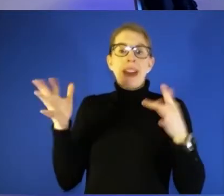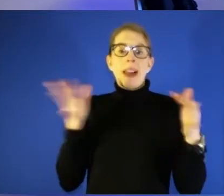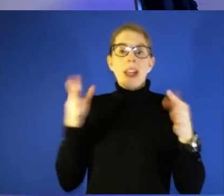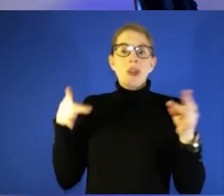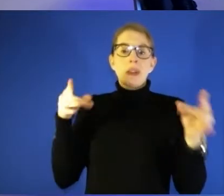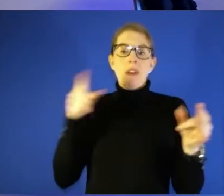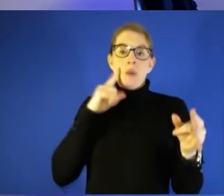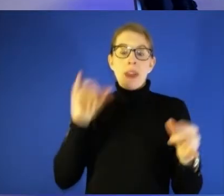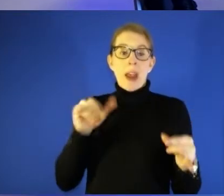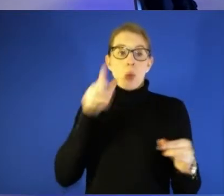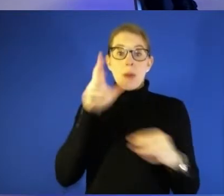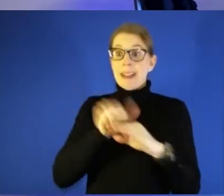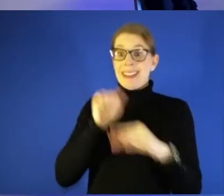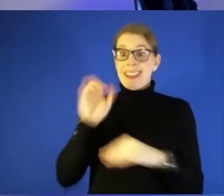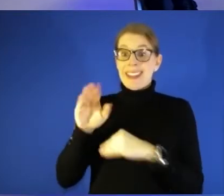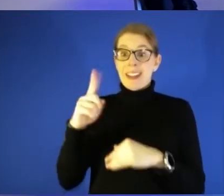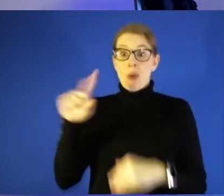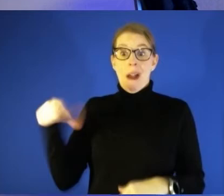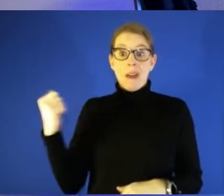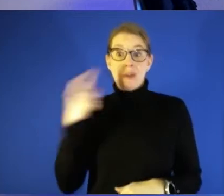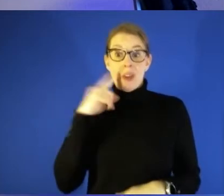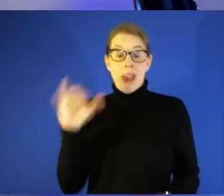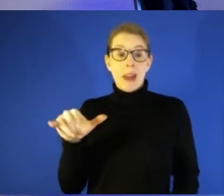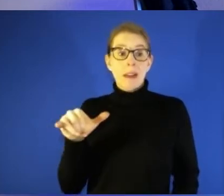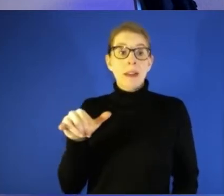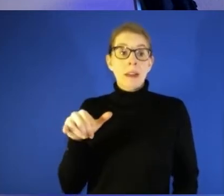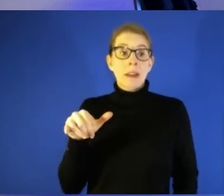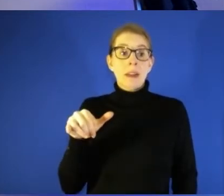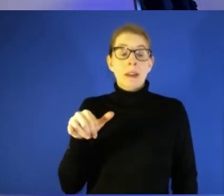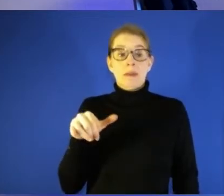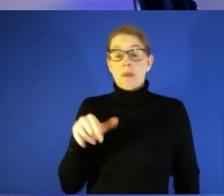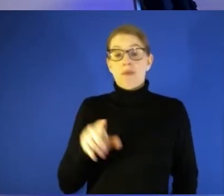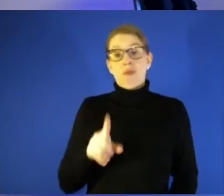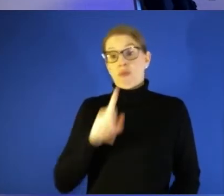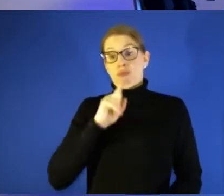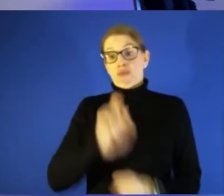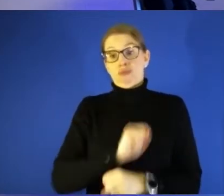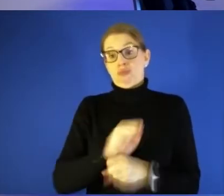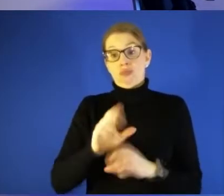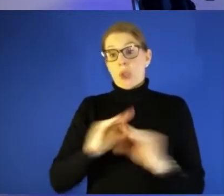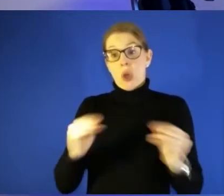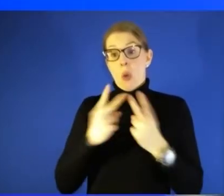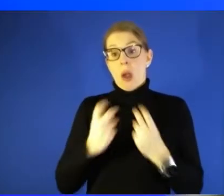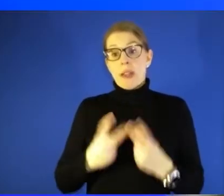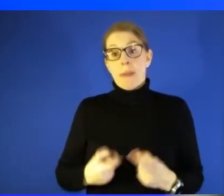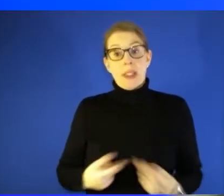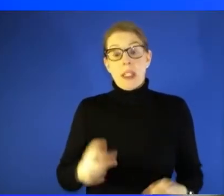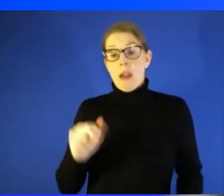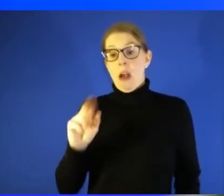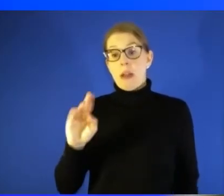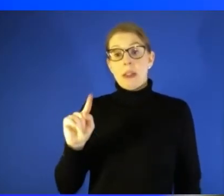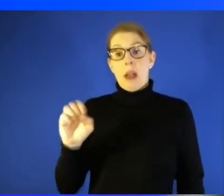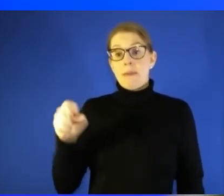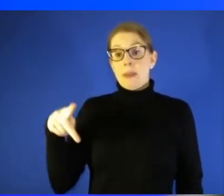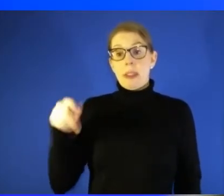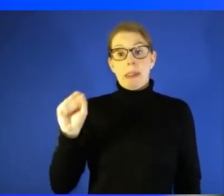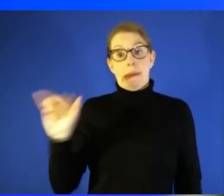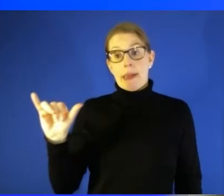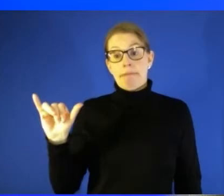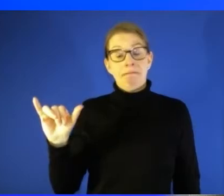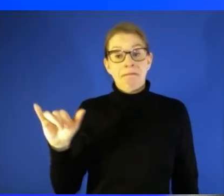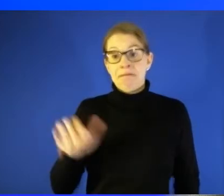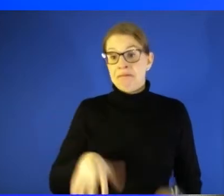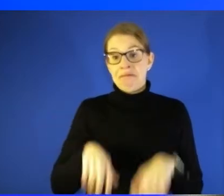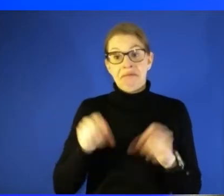else for an autopsy if they needed well, it? the more likely fact is that they just would not have an autopsy, which is usually